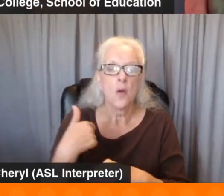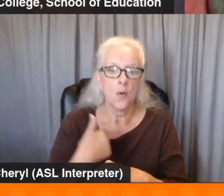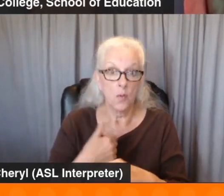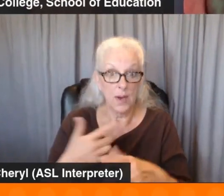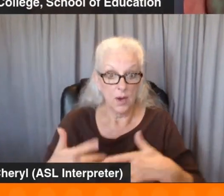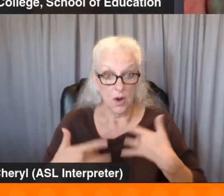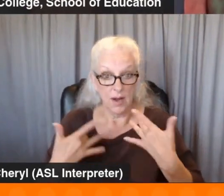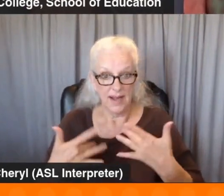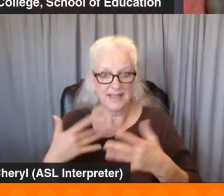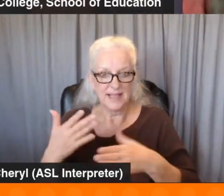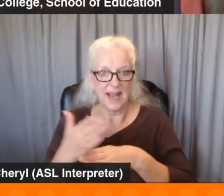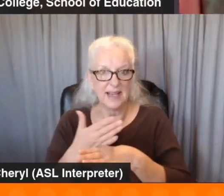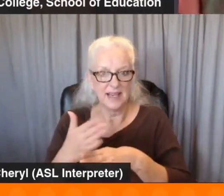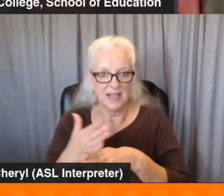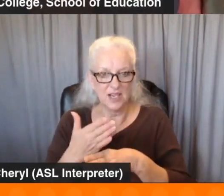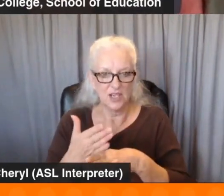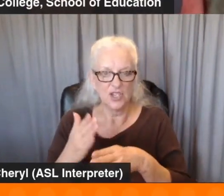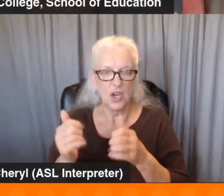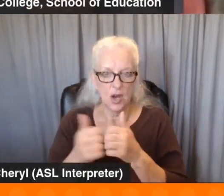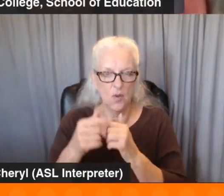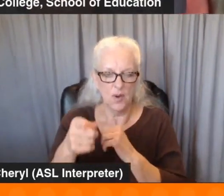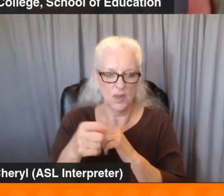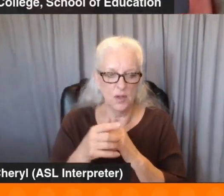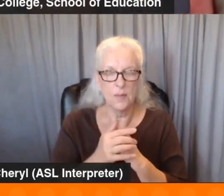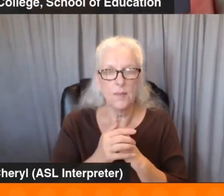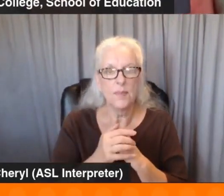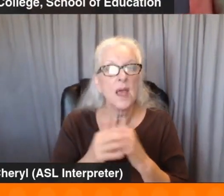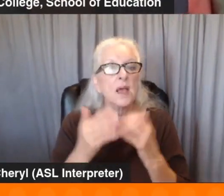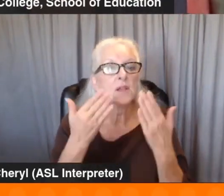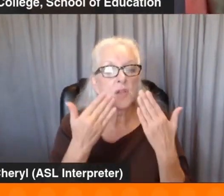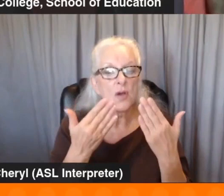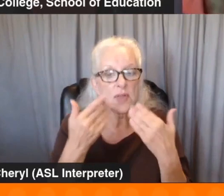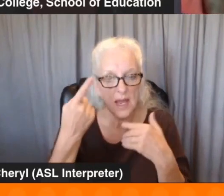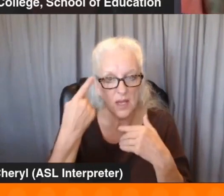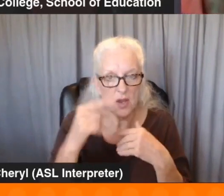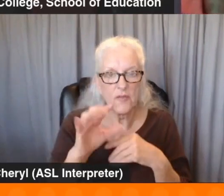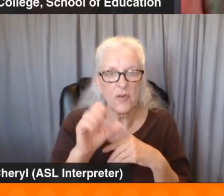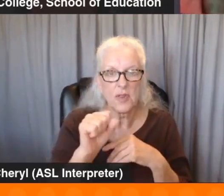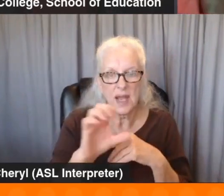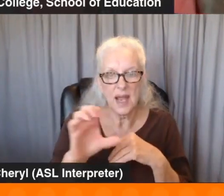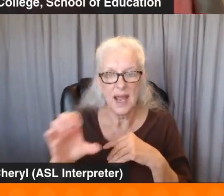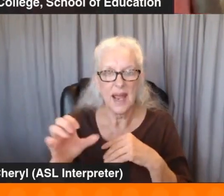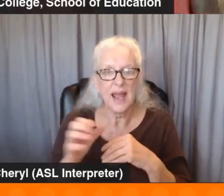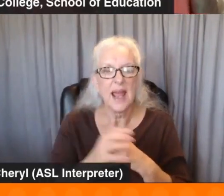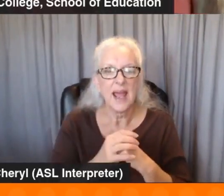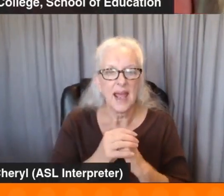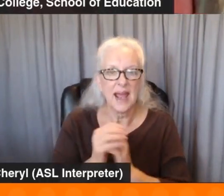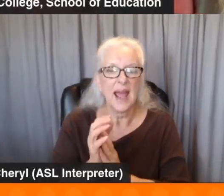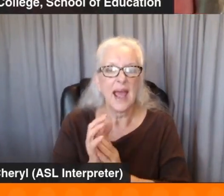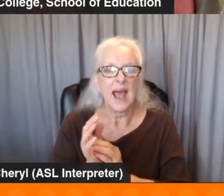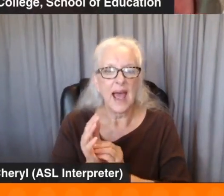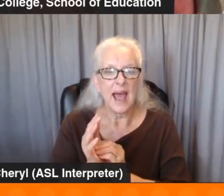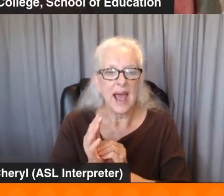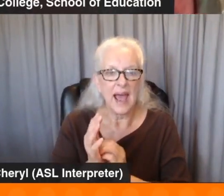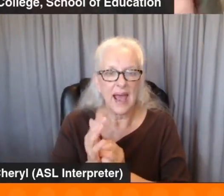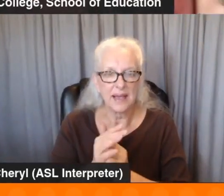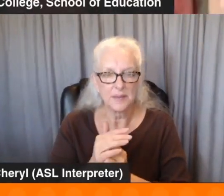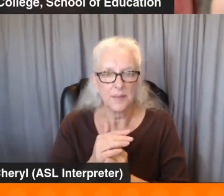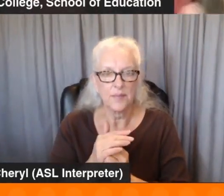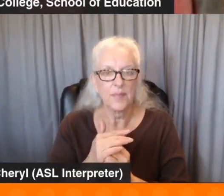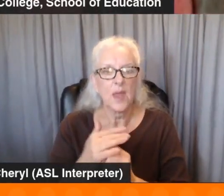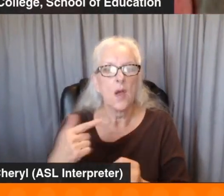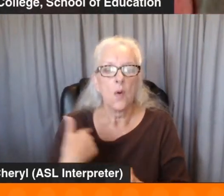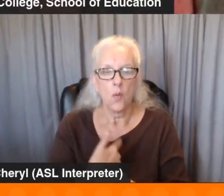a project with Uruguay. So thanks to the SEC that you've heard Elaine talk about that, we're working